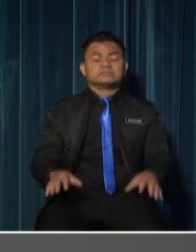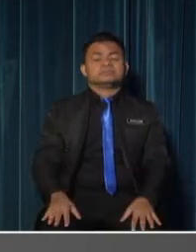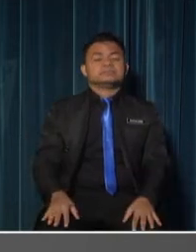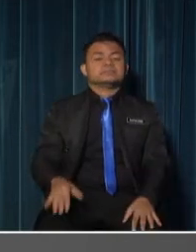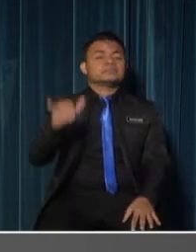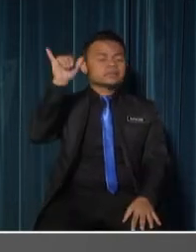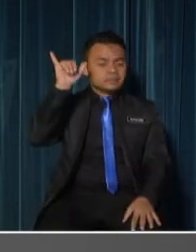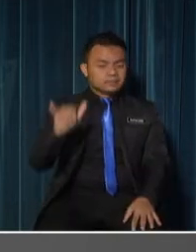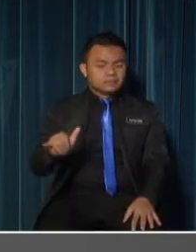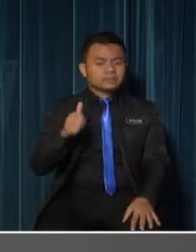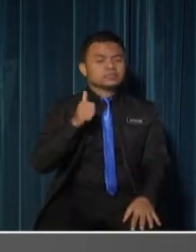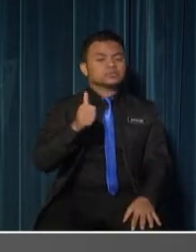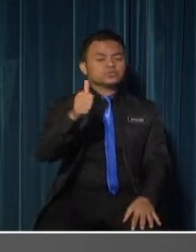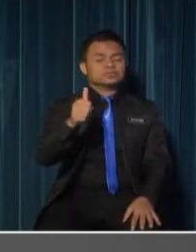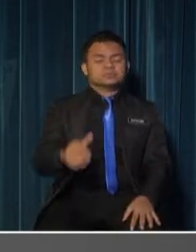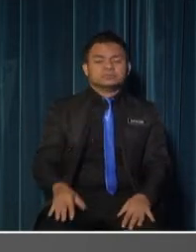Yes, good job.